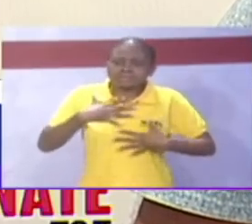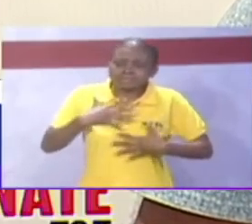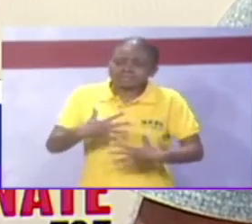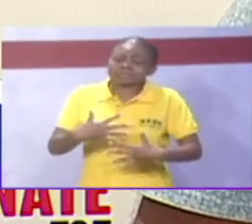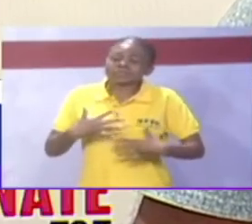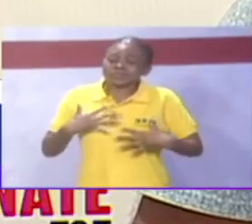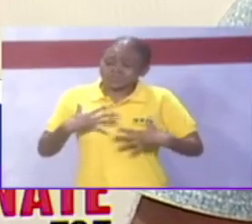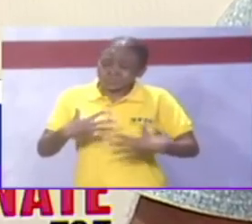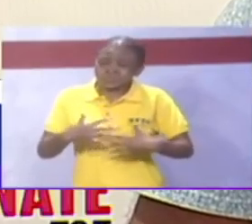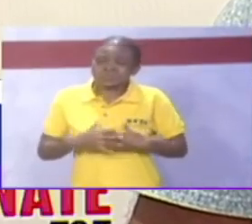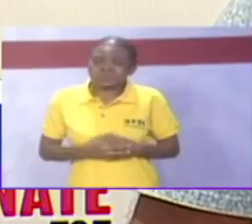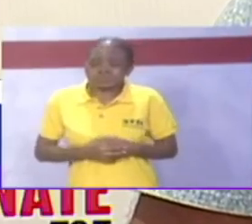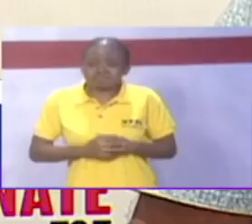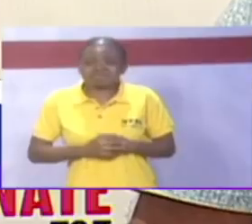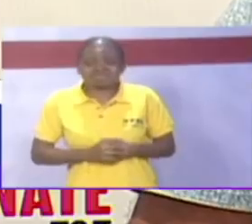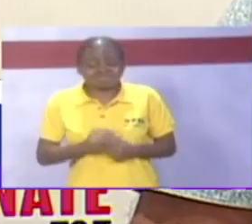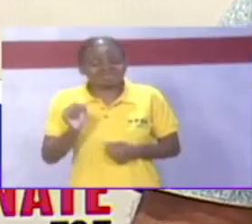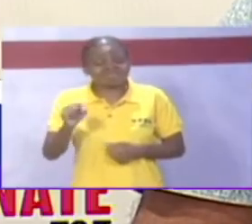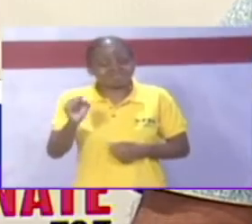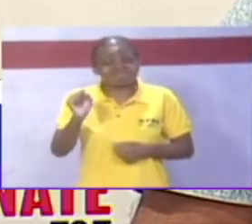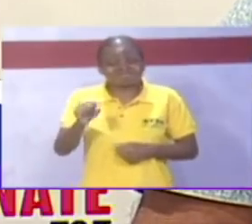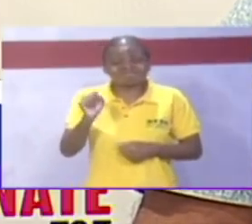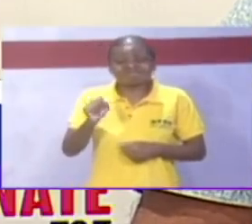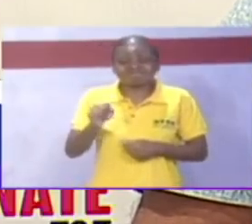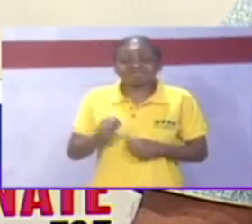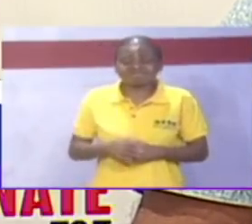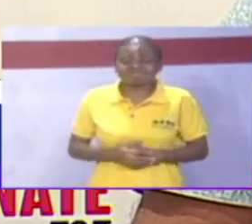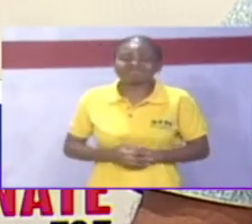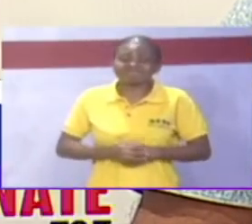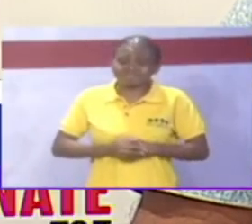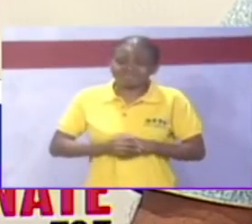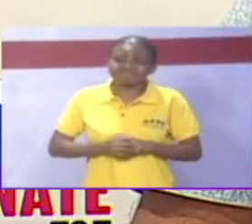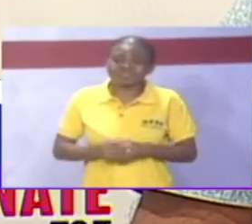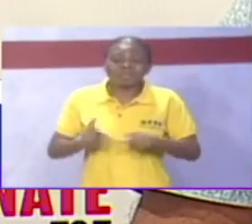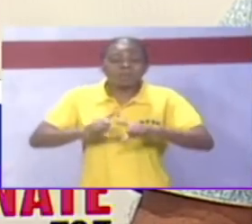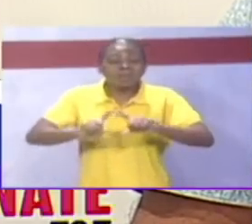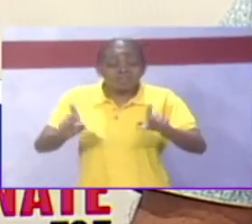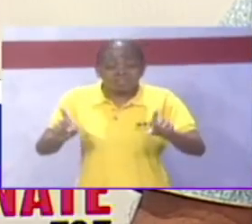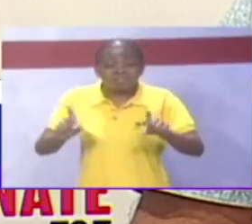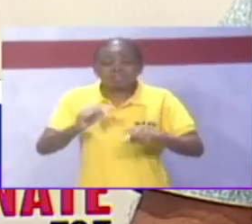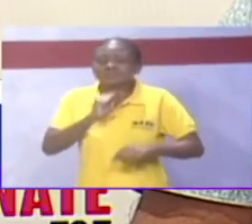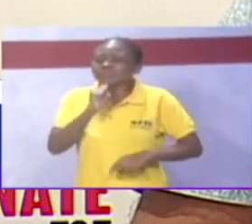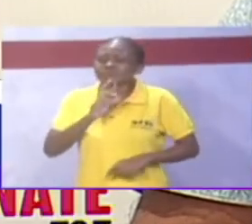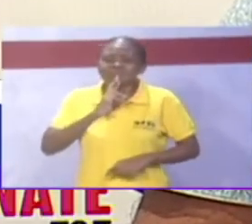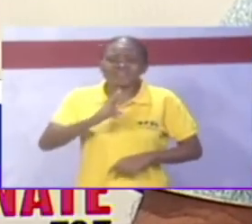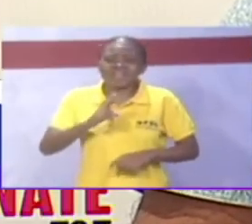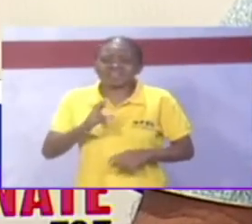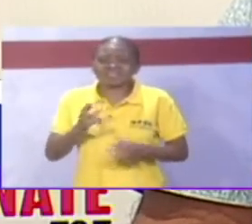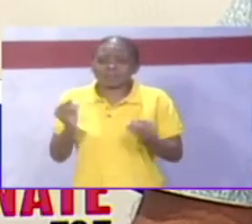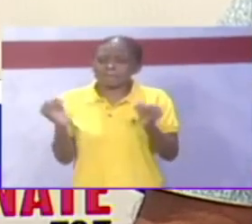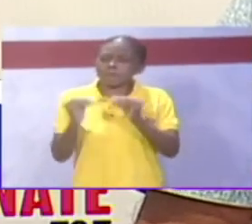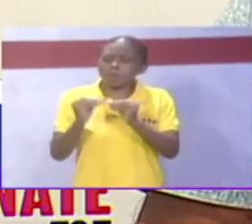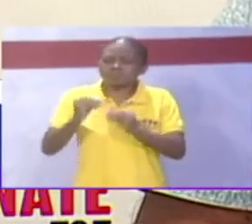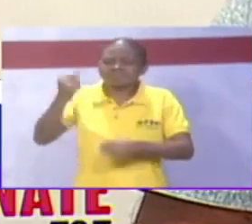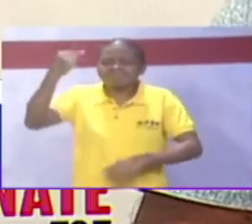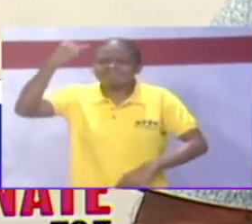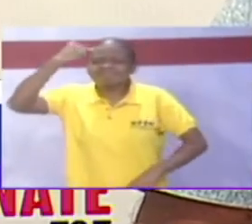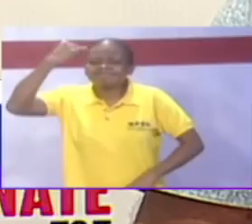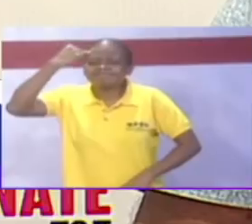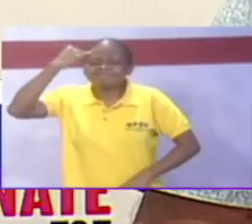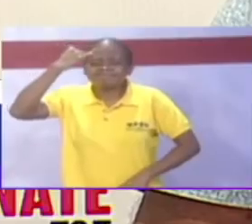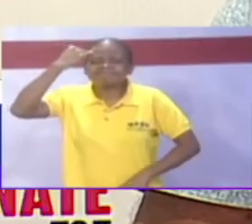problems to breathe, but it's really a mental thing. COVID is going to affect my